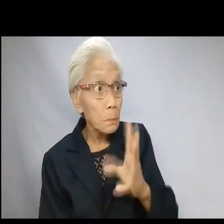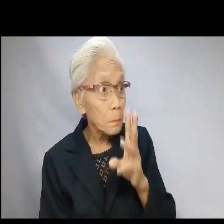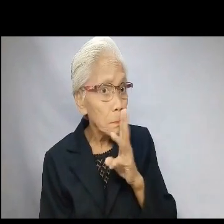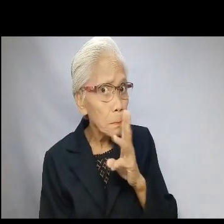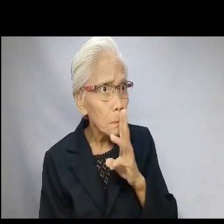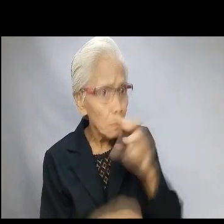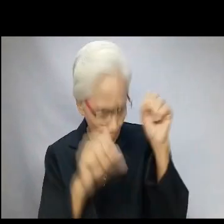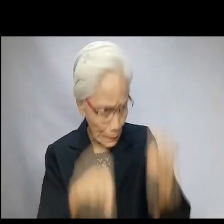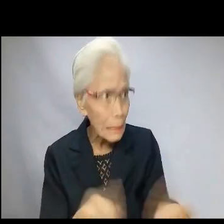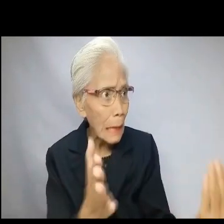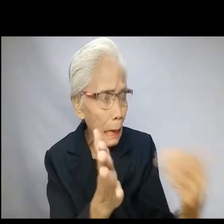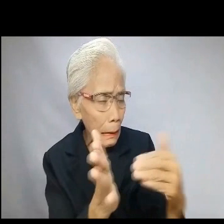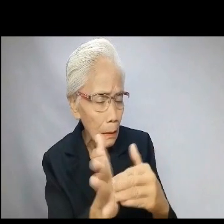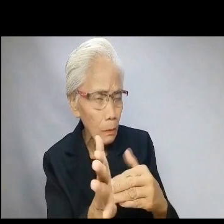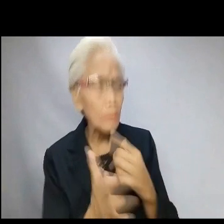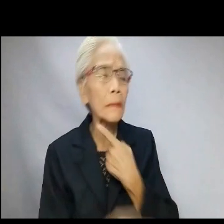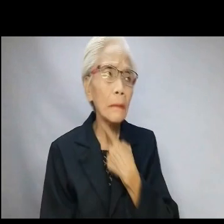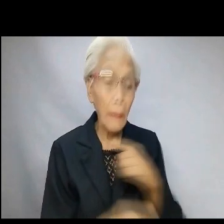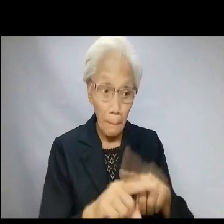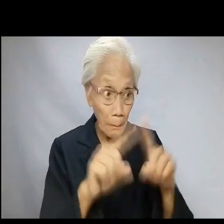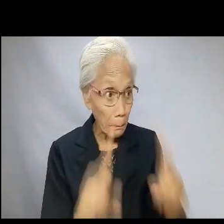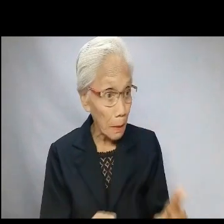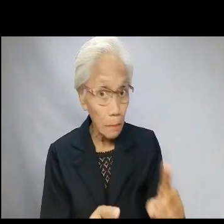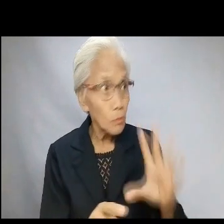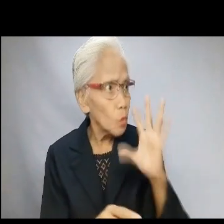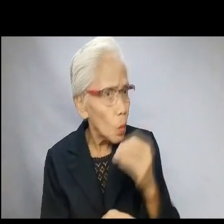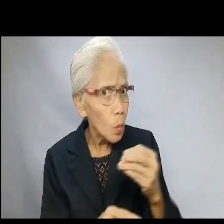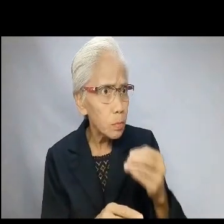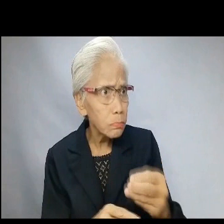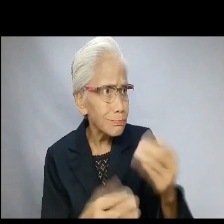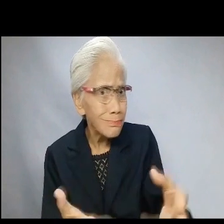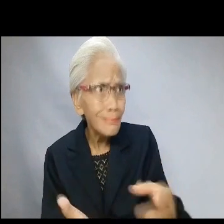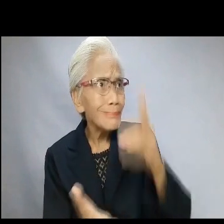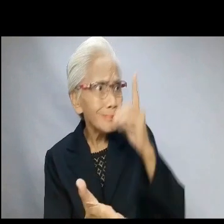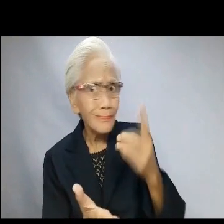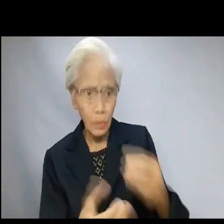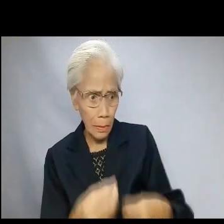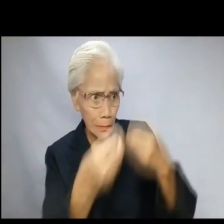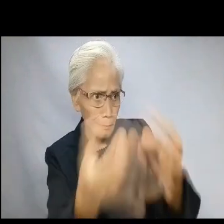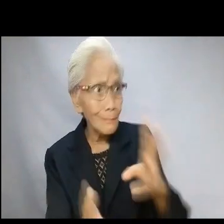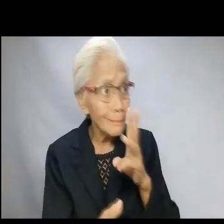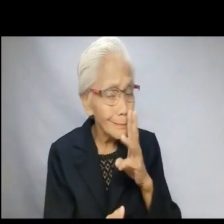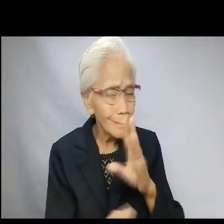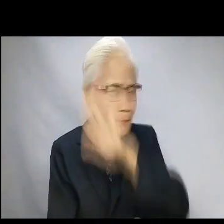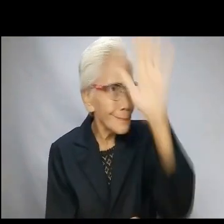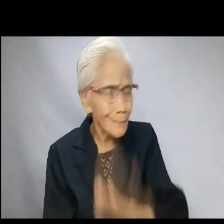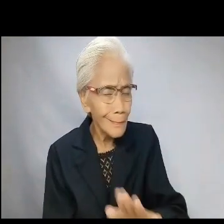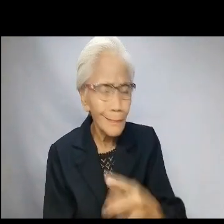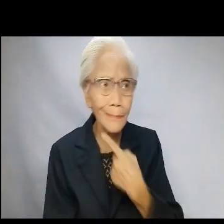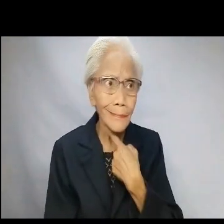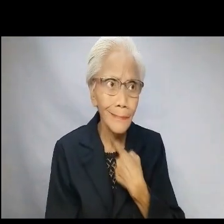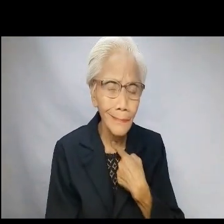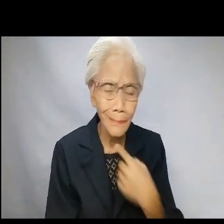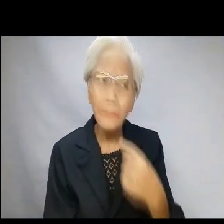thirsty again, but whoever drinks the water I shall give will never thirst. The water I shall give